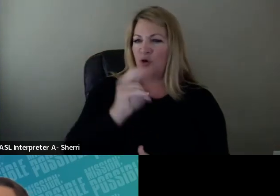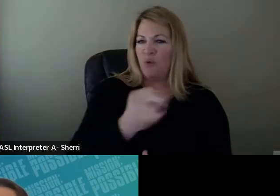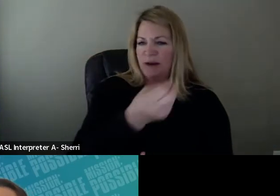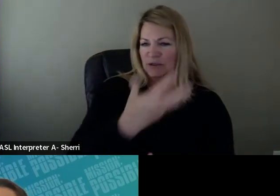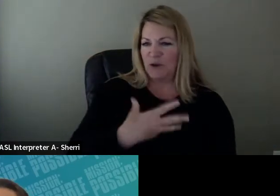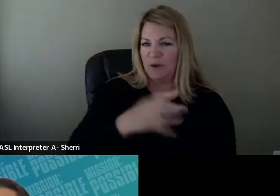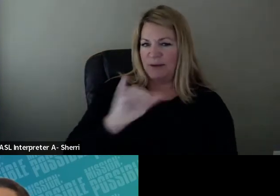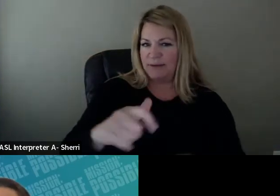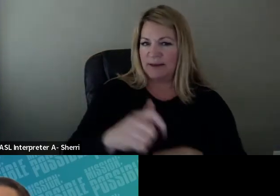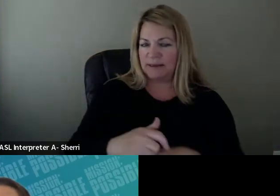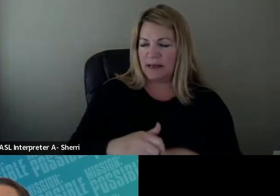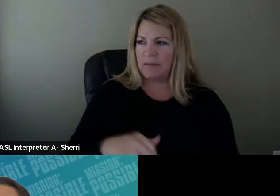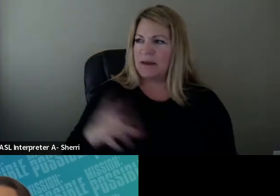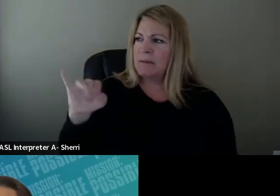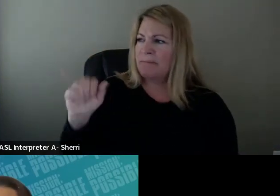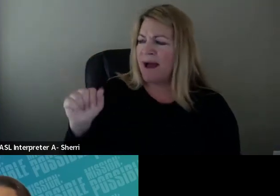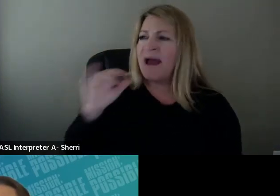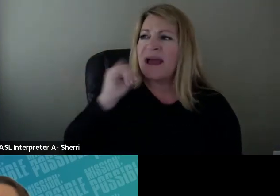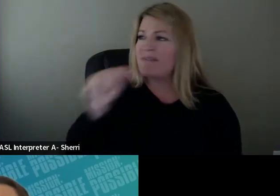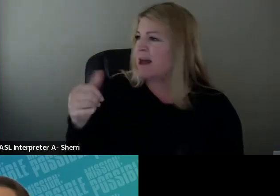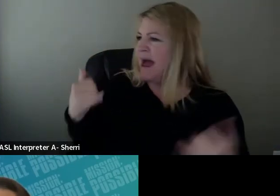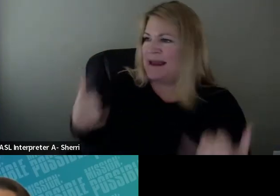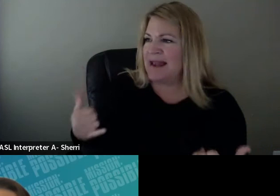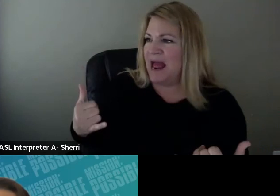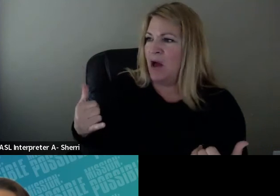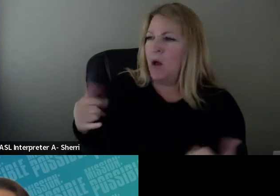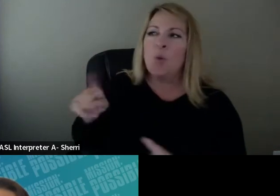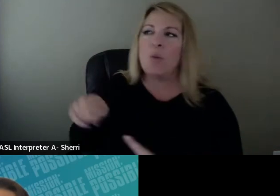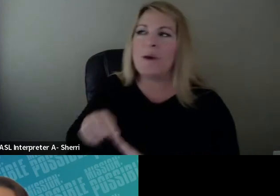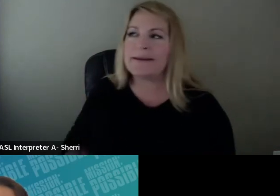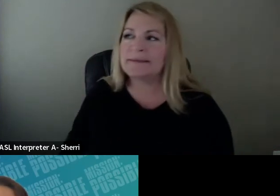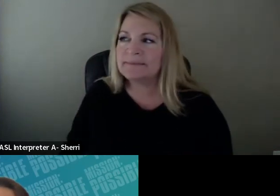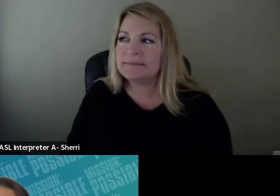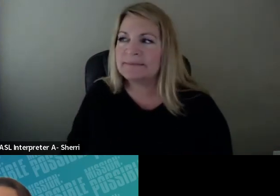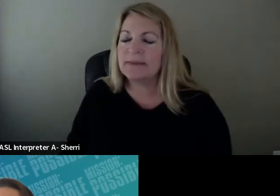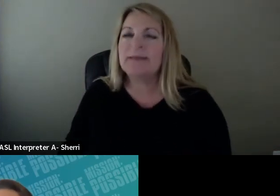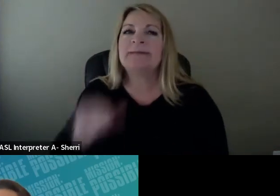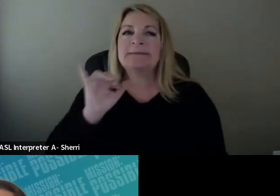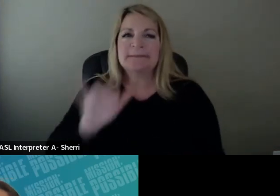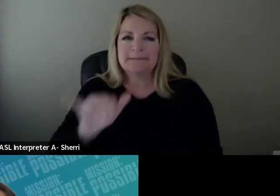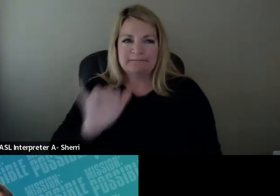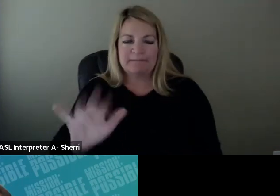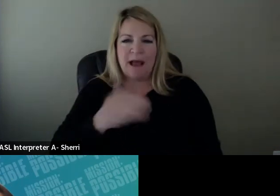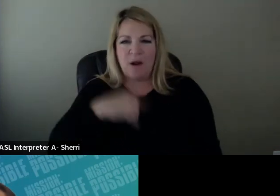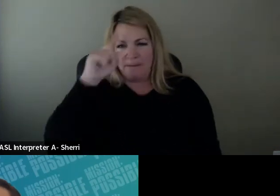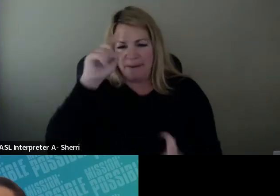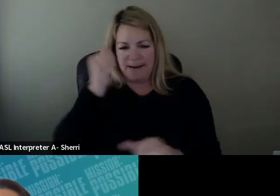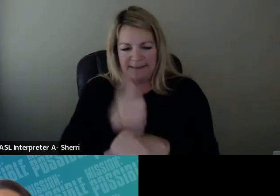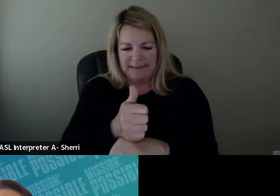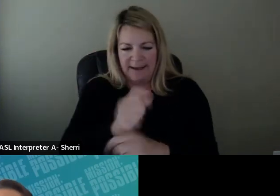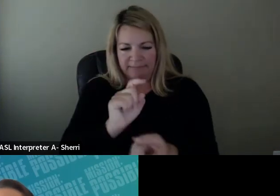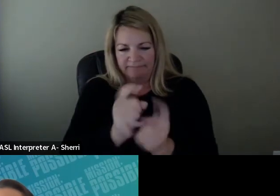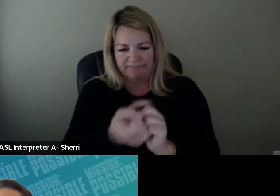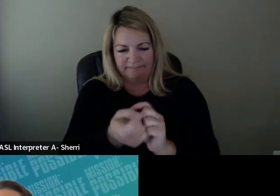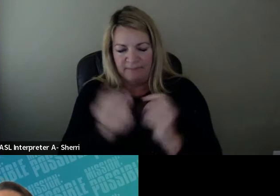was, if not now, then when? So we shifted our mindset and pushed